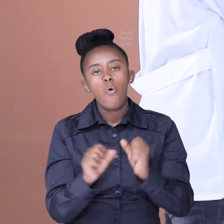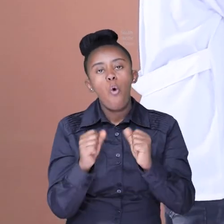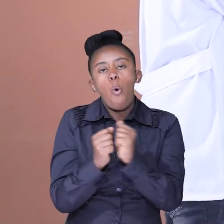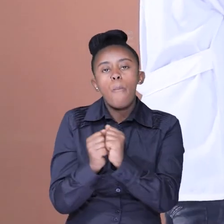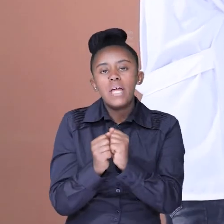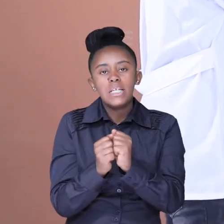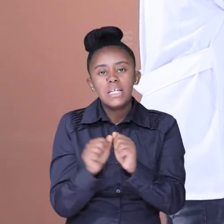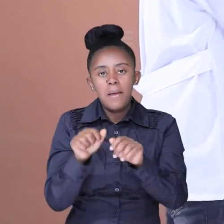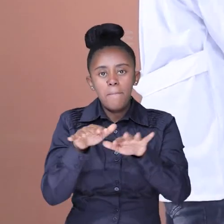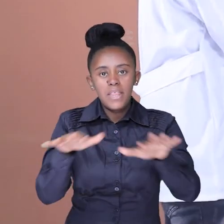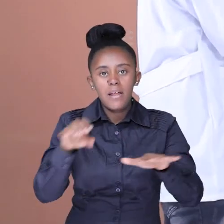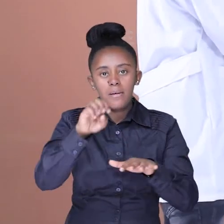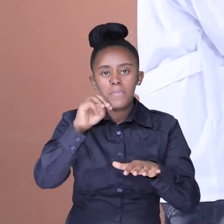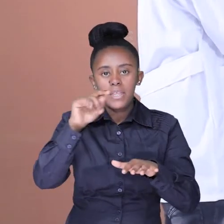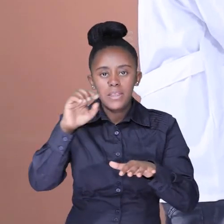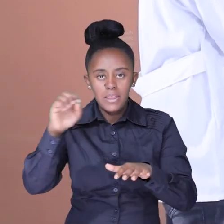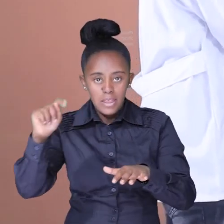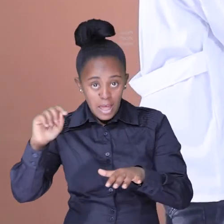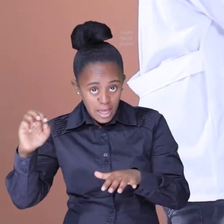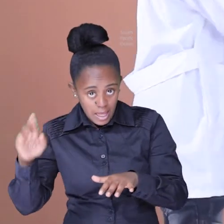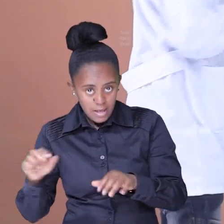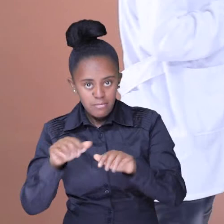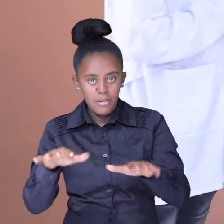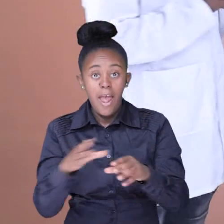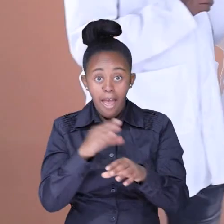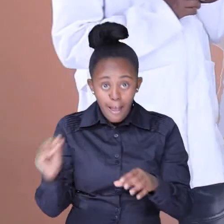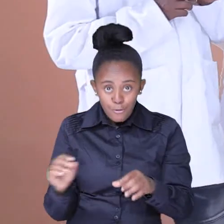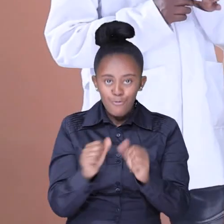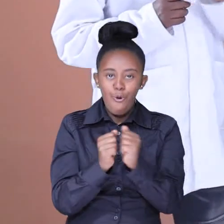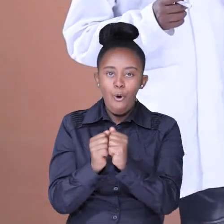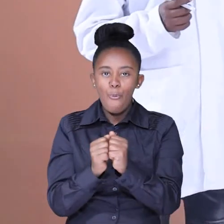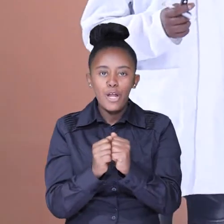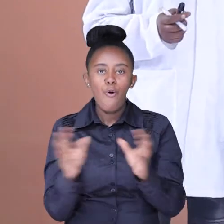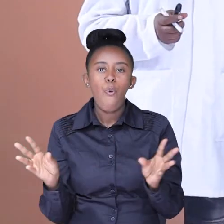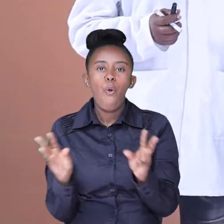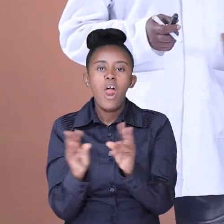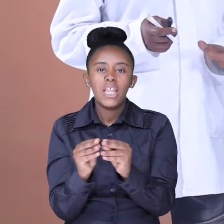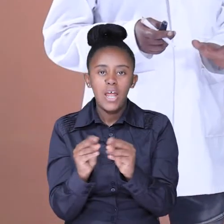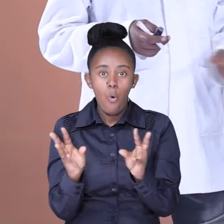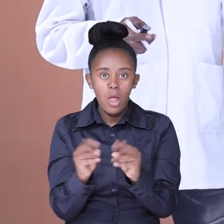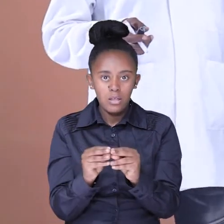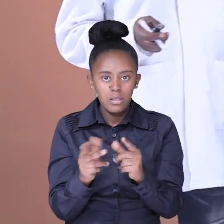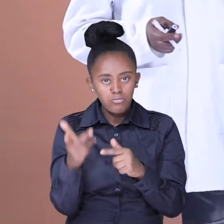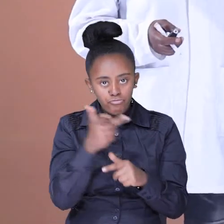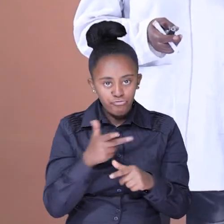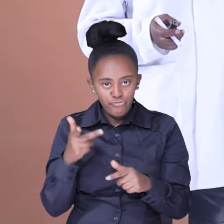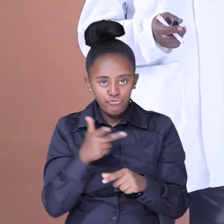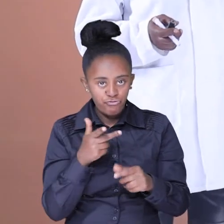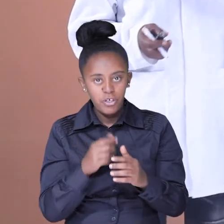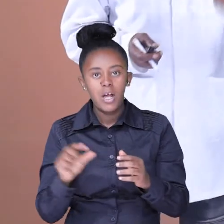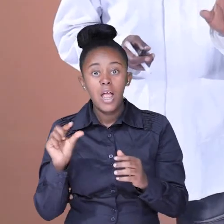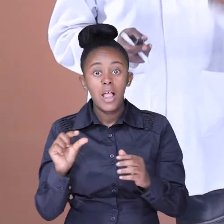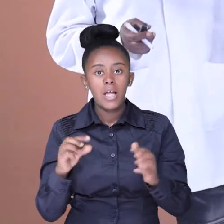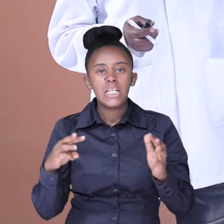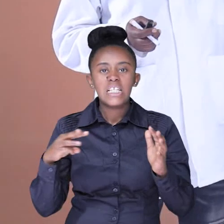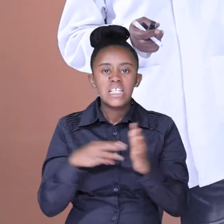emitter, and the common collectors. This is the 3 terminal of the battery. And also we see